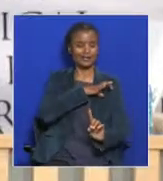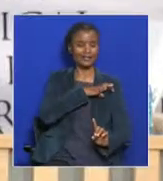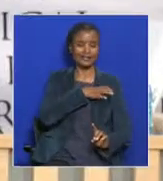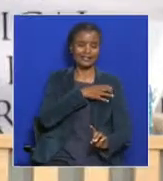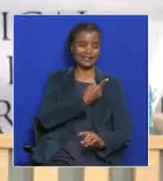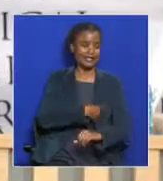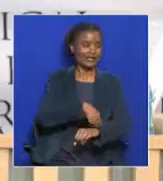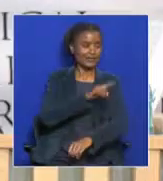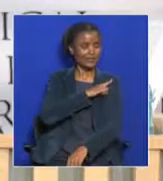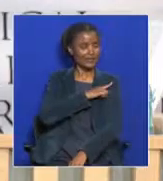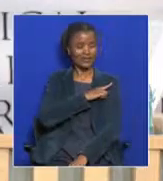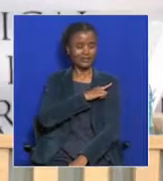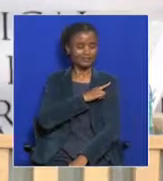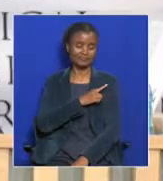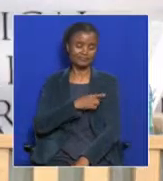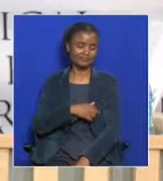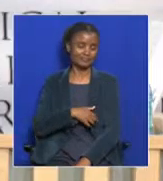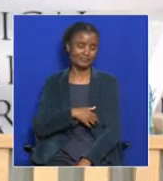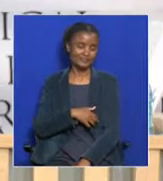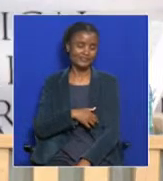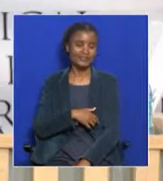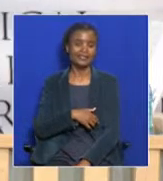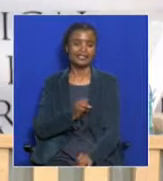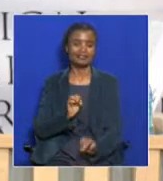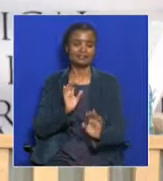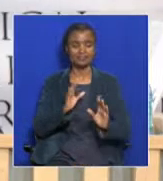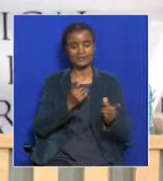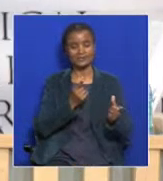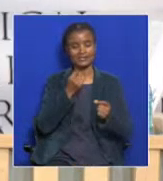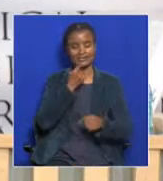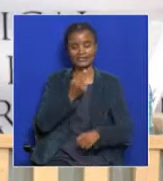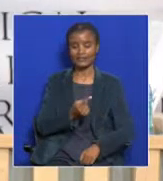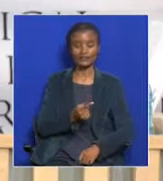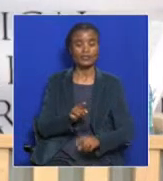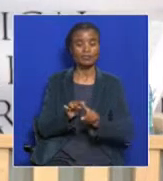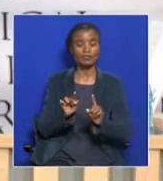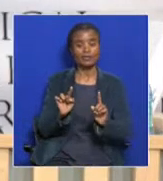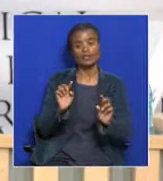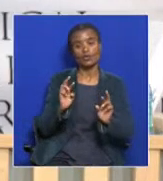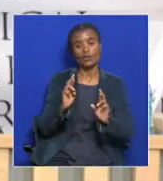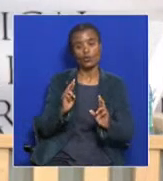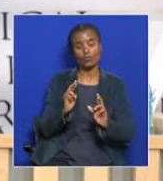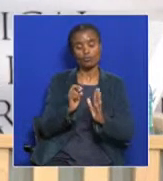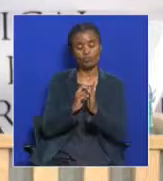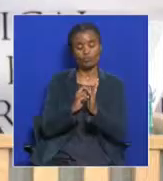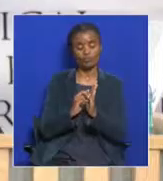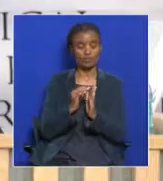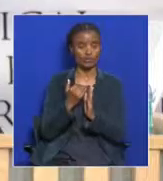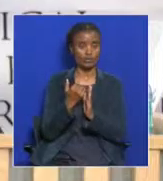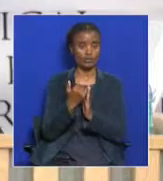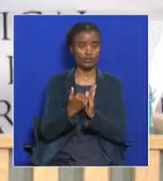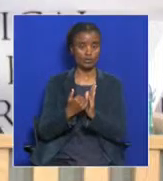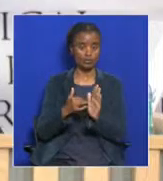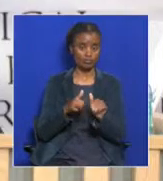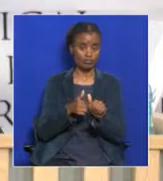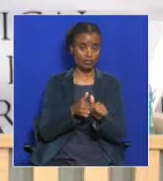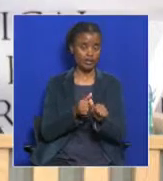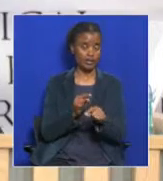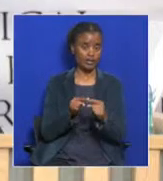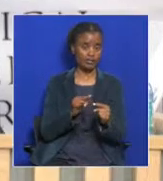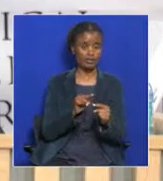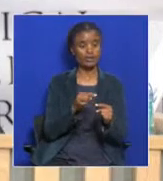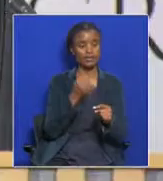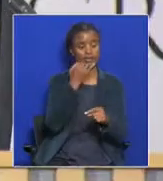I hope you still have your protocol on the search, seizure, and handling of drugs. Ought to be some,